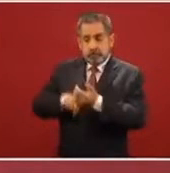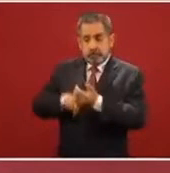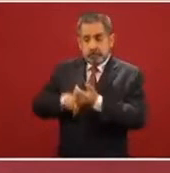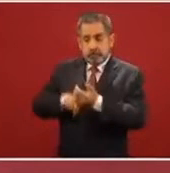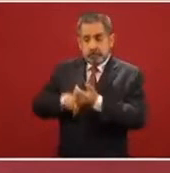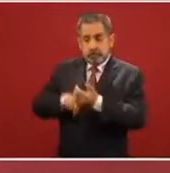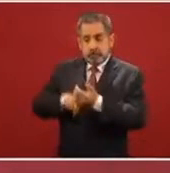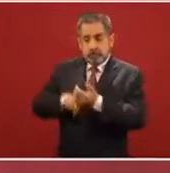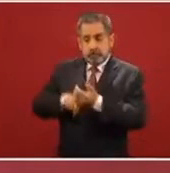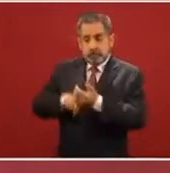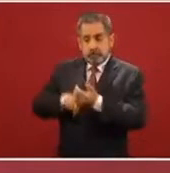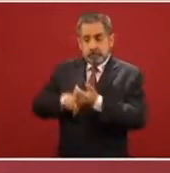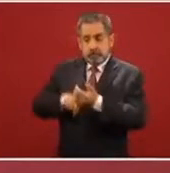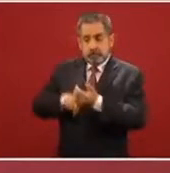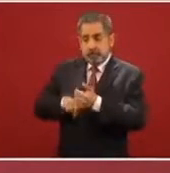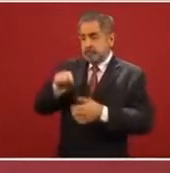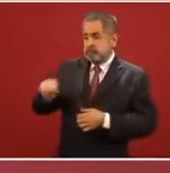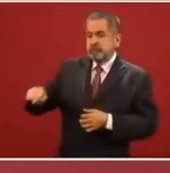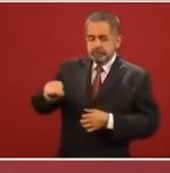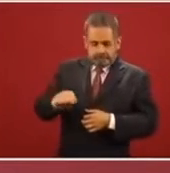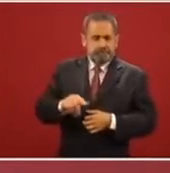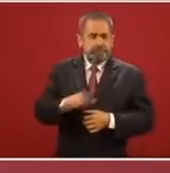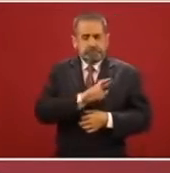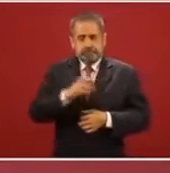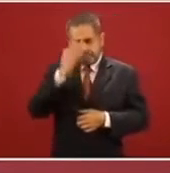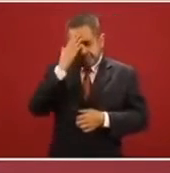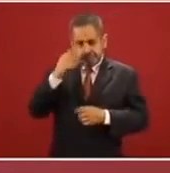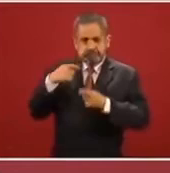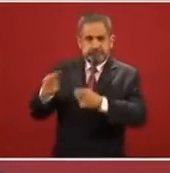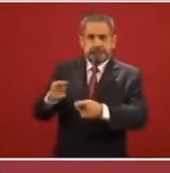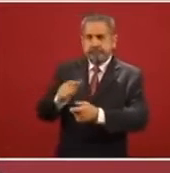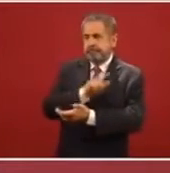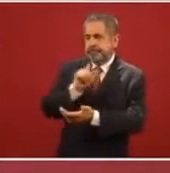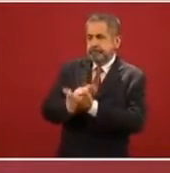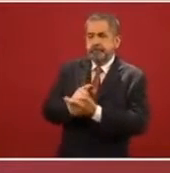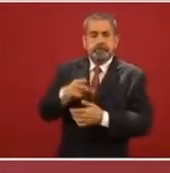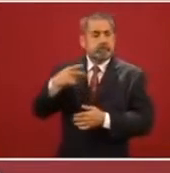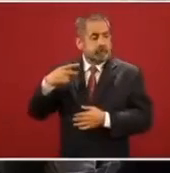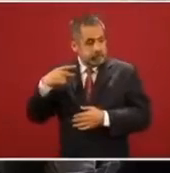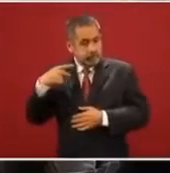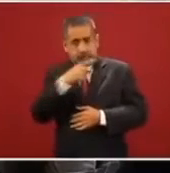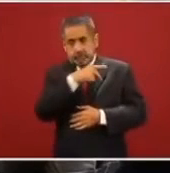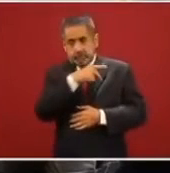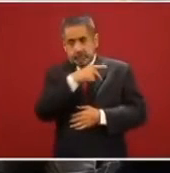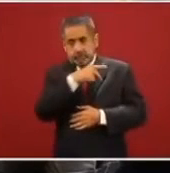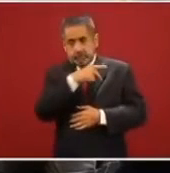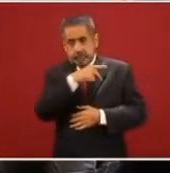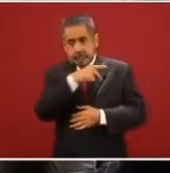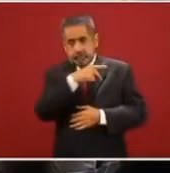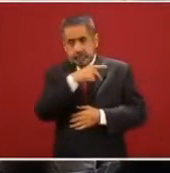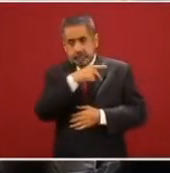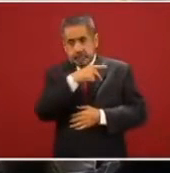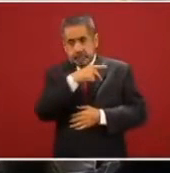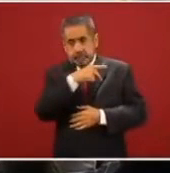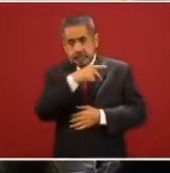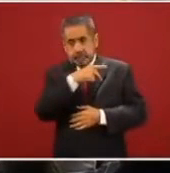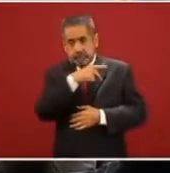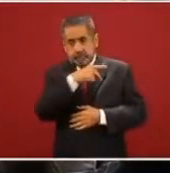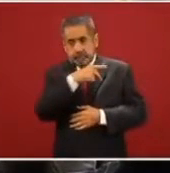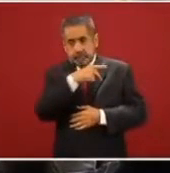the governments por la Ley General de Salud como autoridades sanitarias y and put them